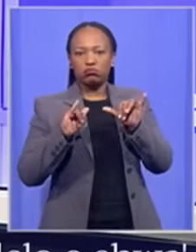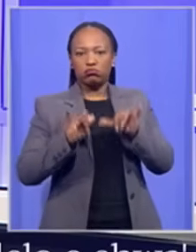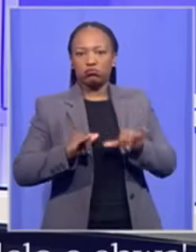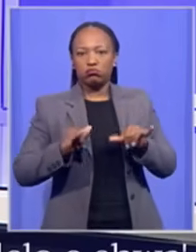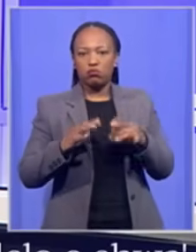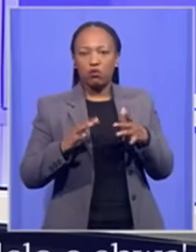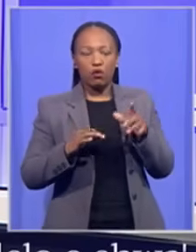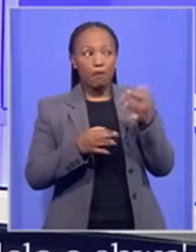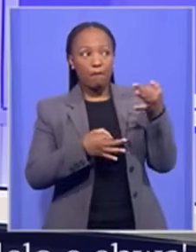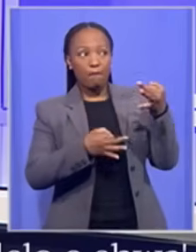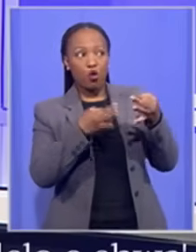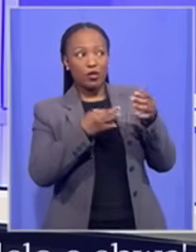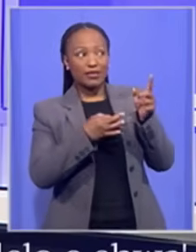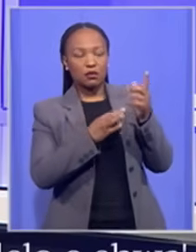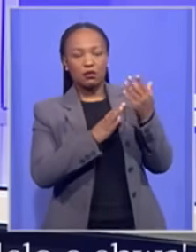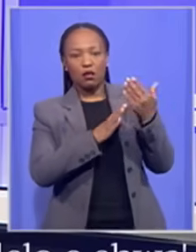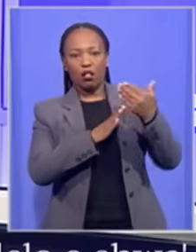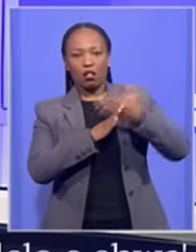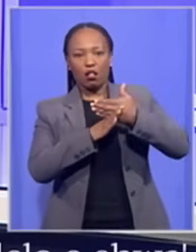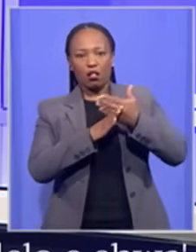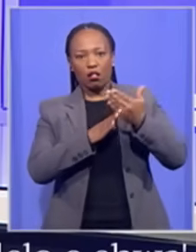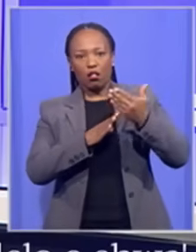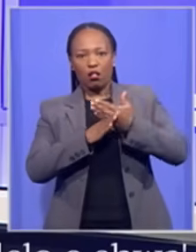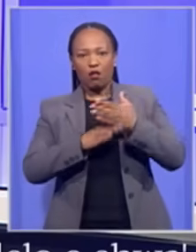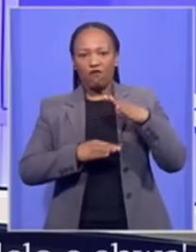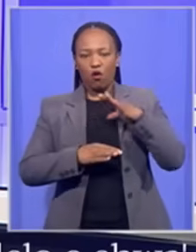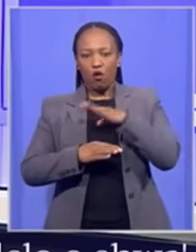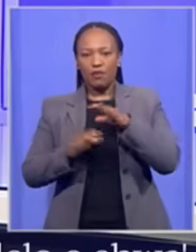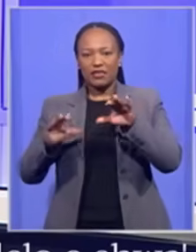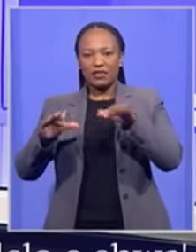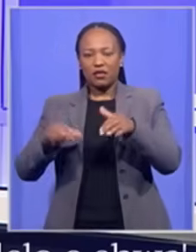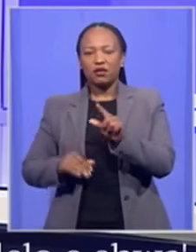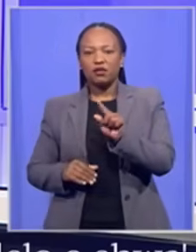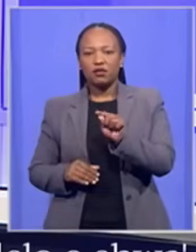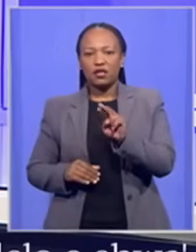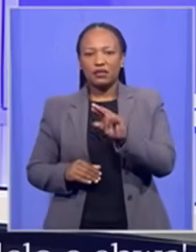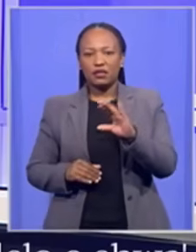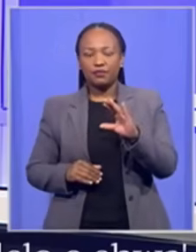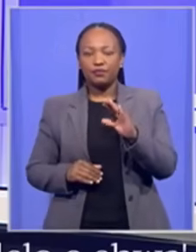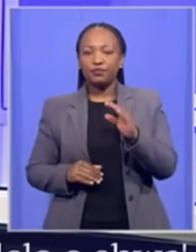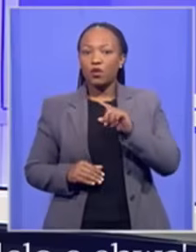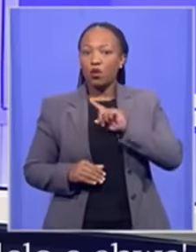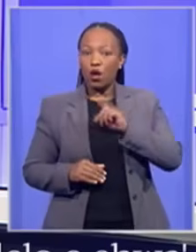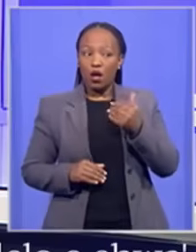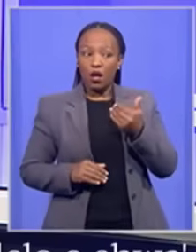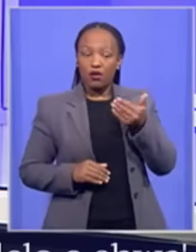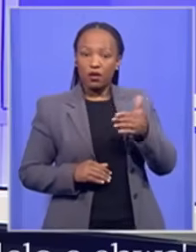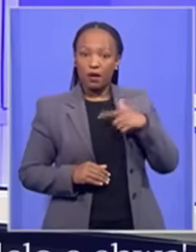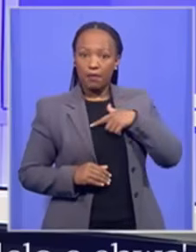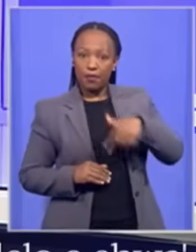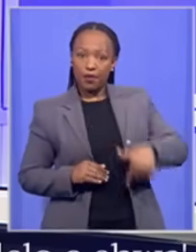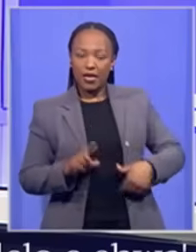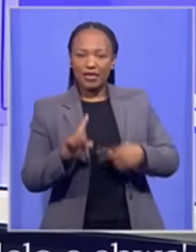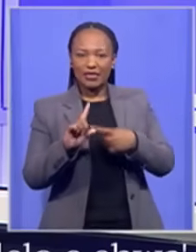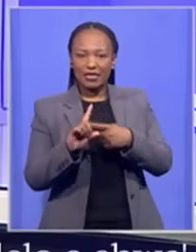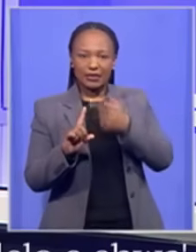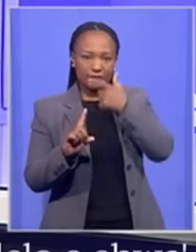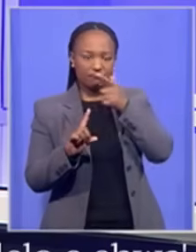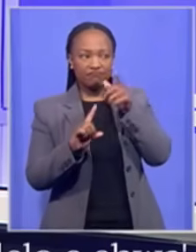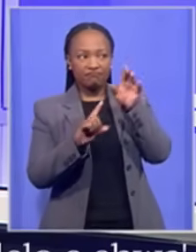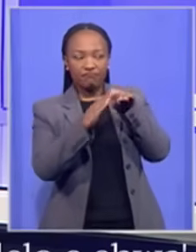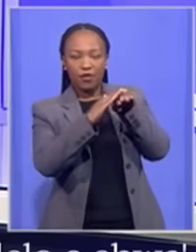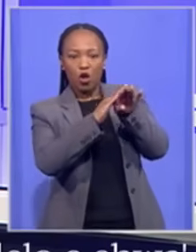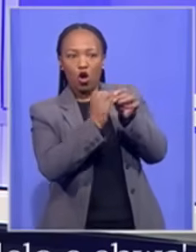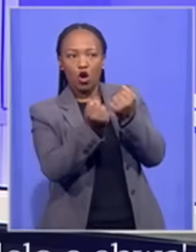šunya-šunya nko ga sepolotiki melatong ya khomišene ya nnete le poelano. Se se latela morago ga gore mopresidente Cyril Ramaphosa a lebe kgorotsheko